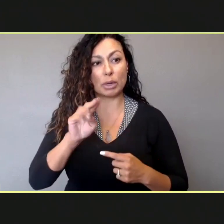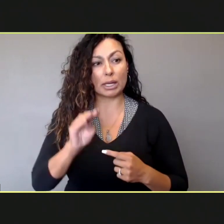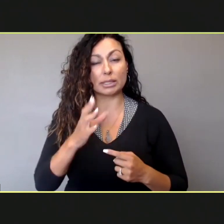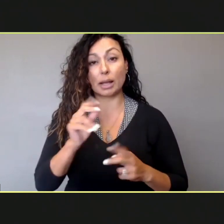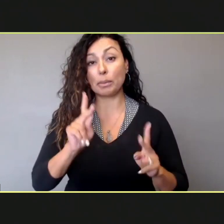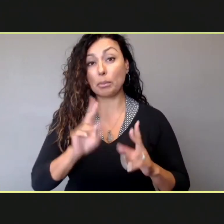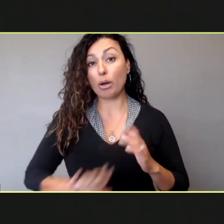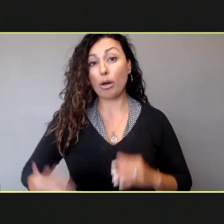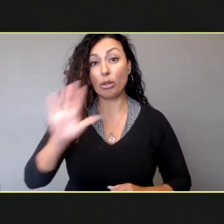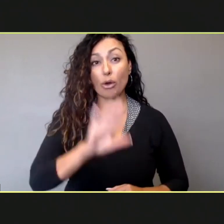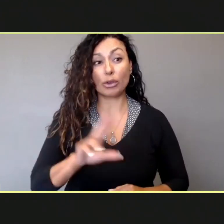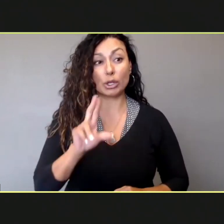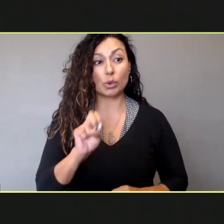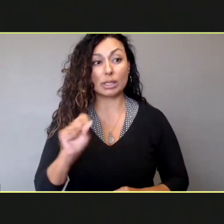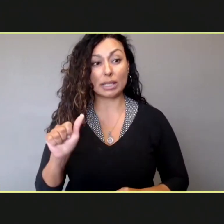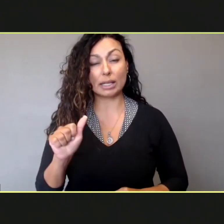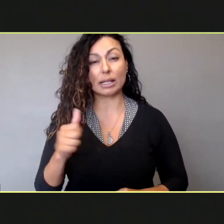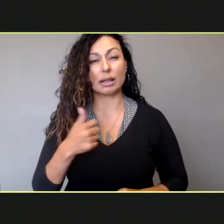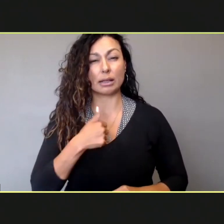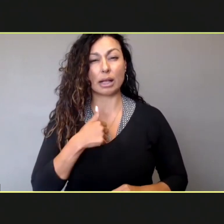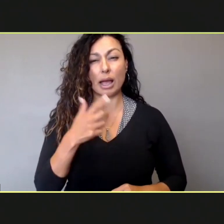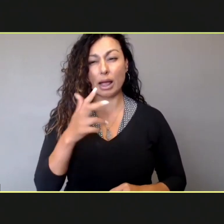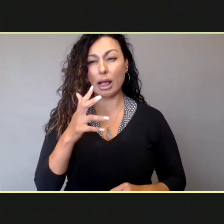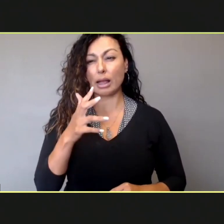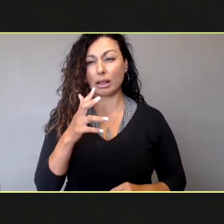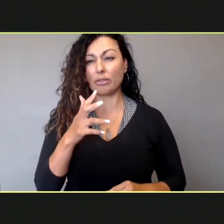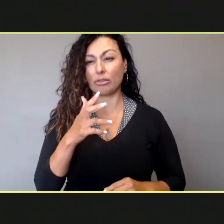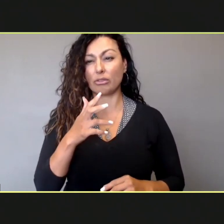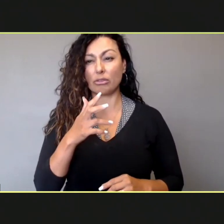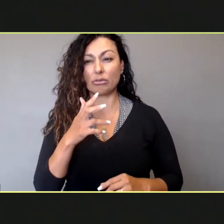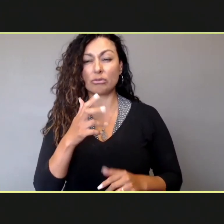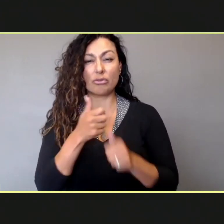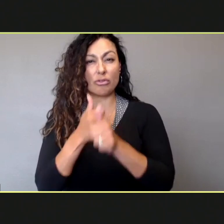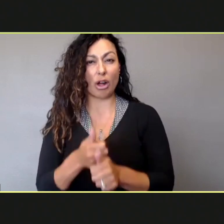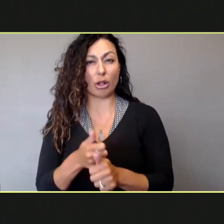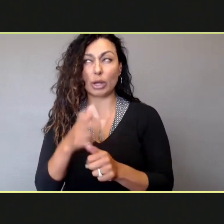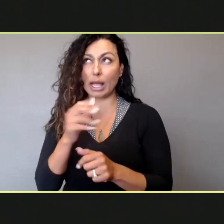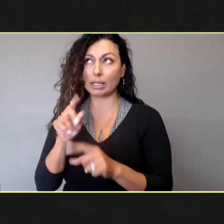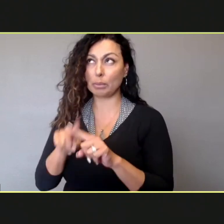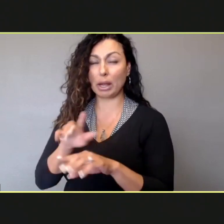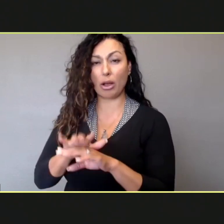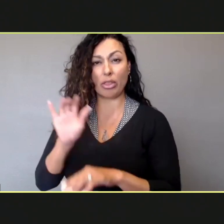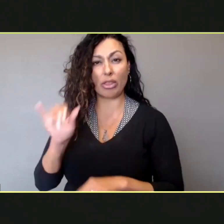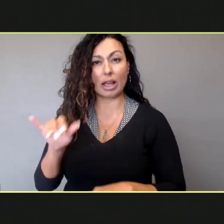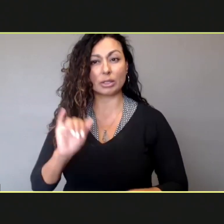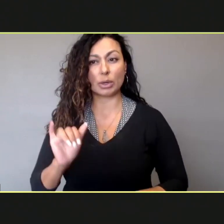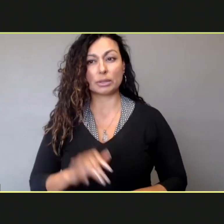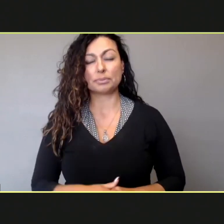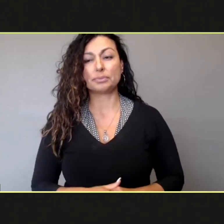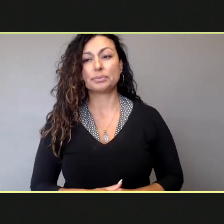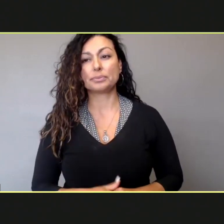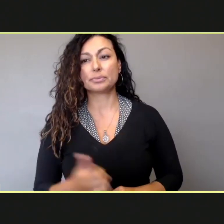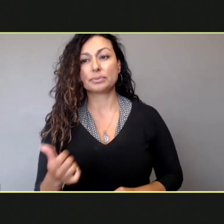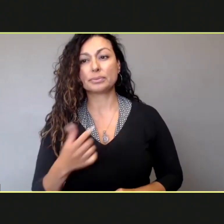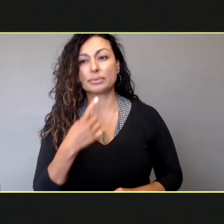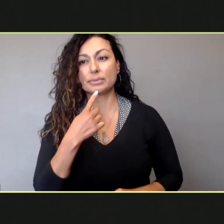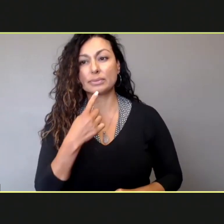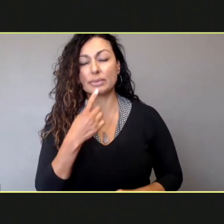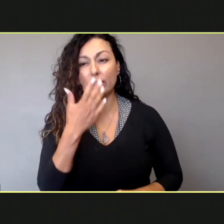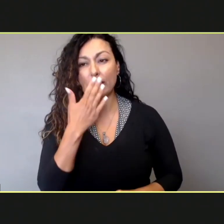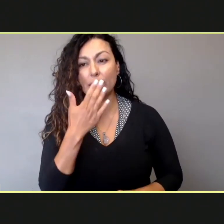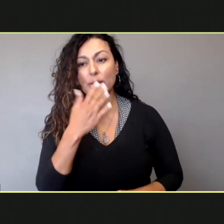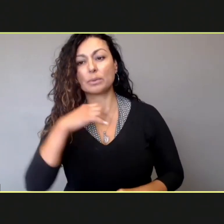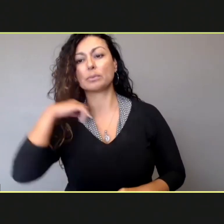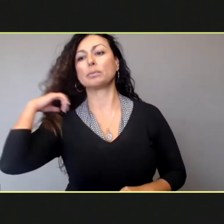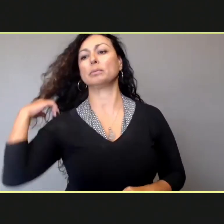States. So I'm kind of counting on that as well. All right, thank you, Brianna. Julia We're says, going to